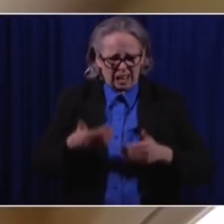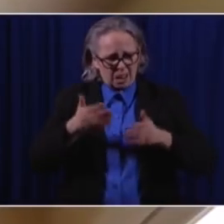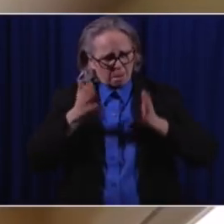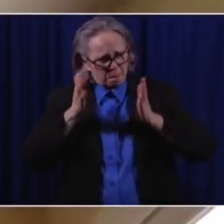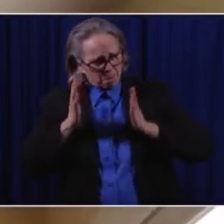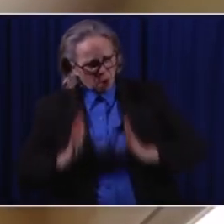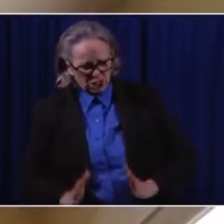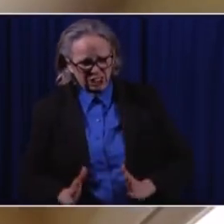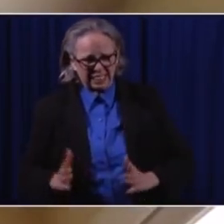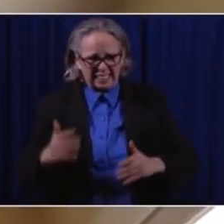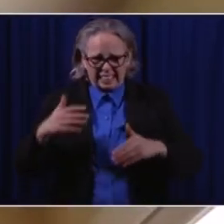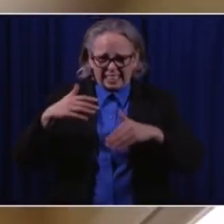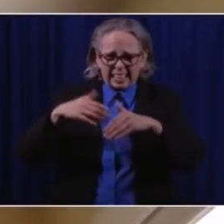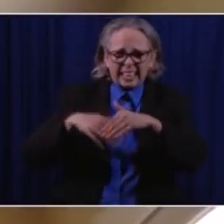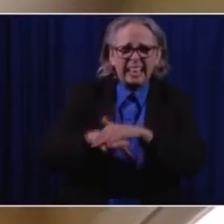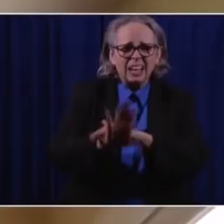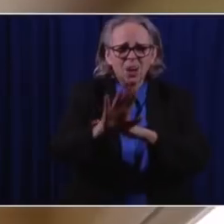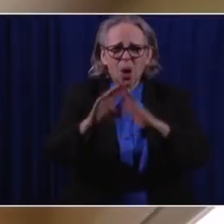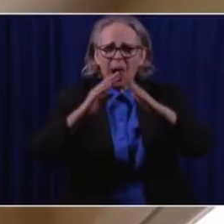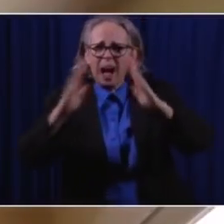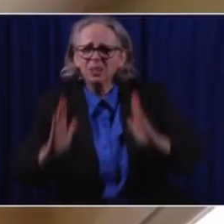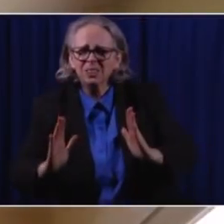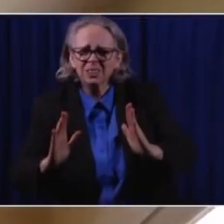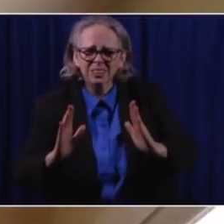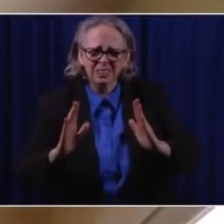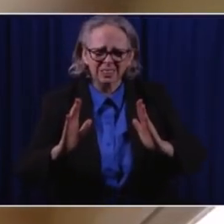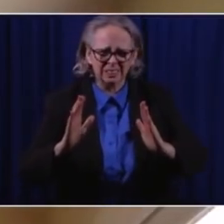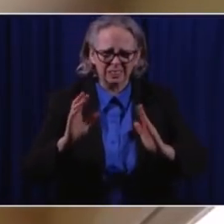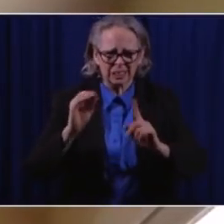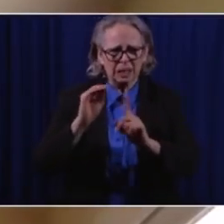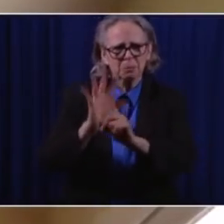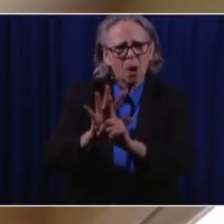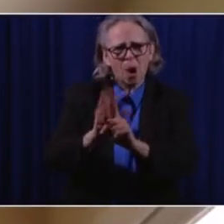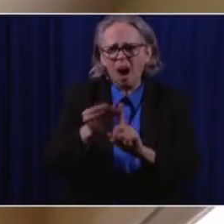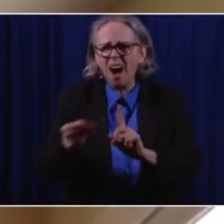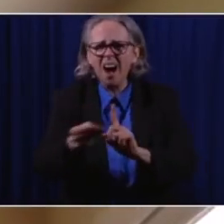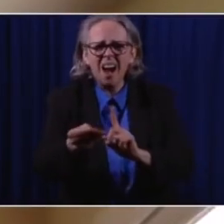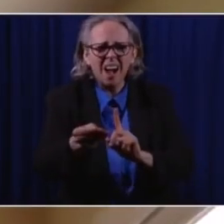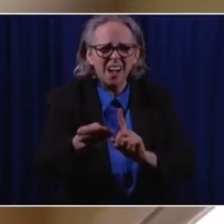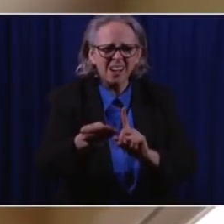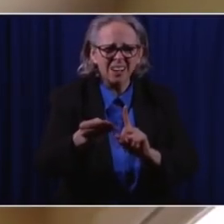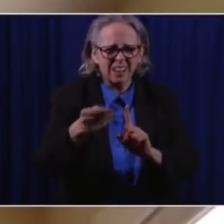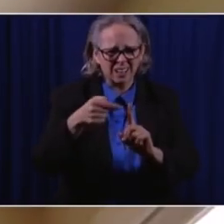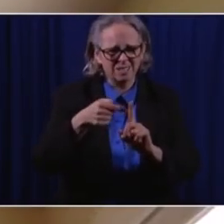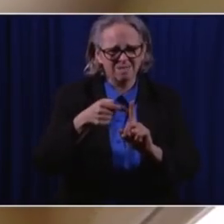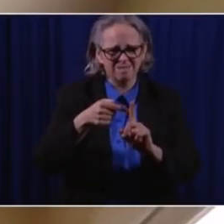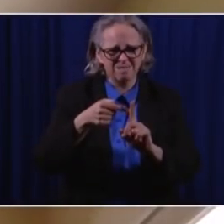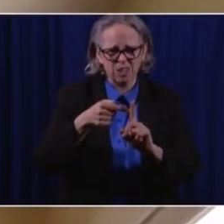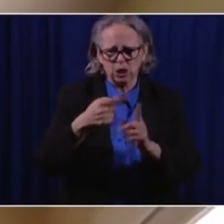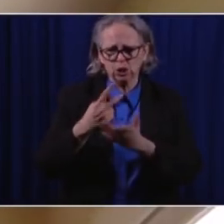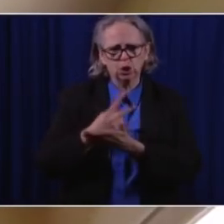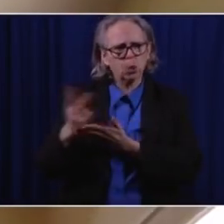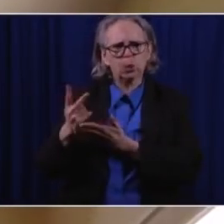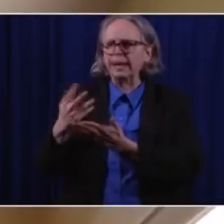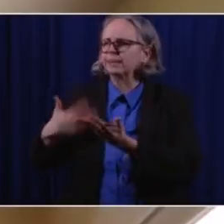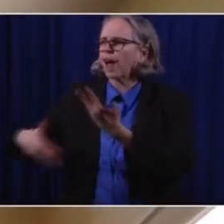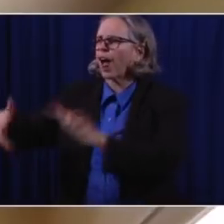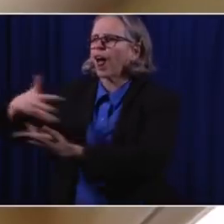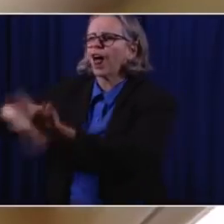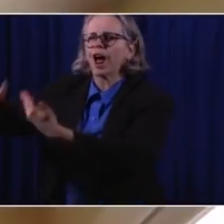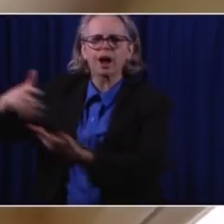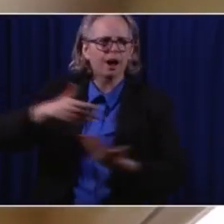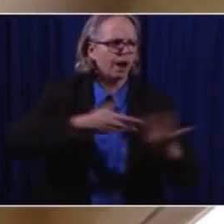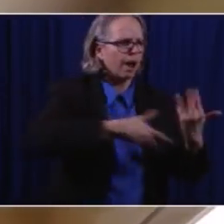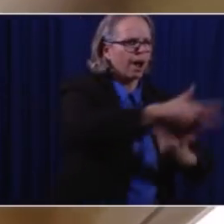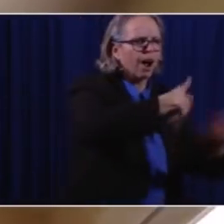anyone that they have been in contact with over the preceding 2 weeks. And any of those people